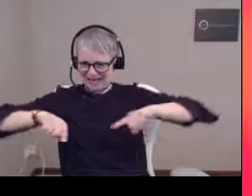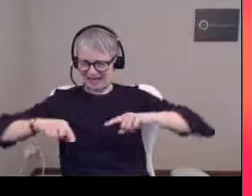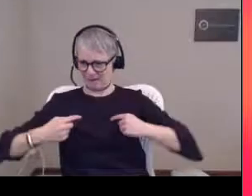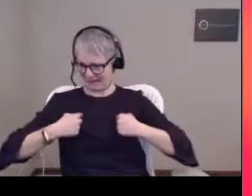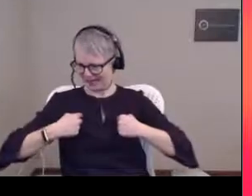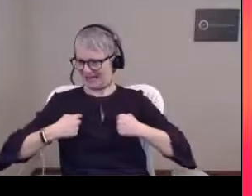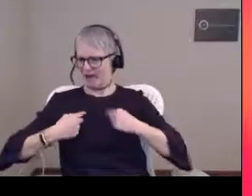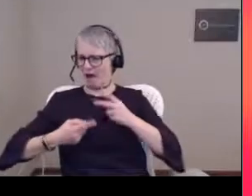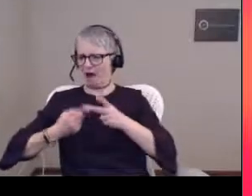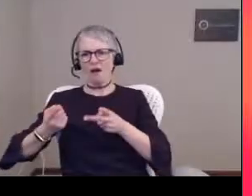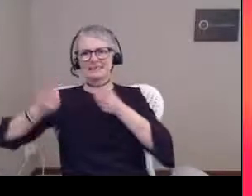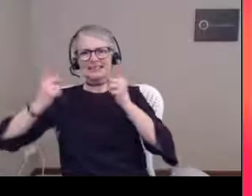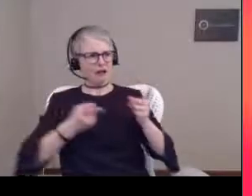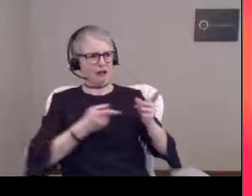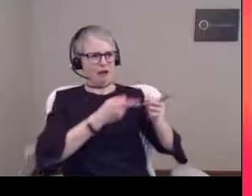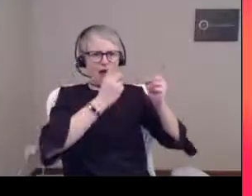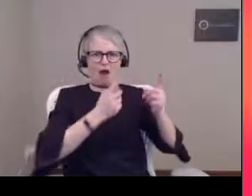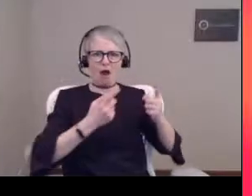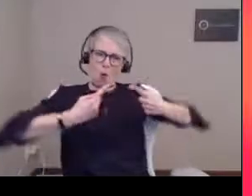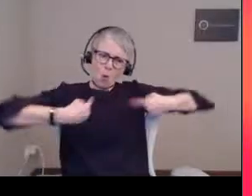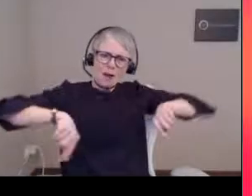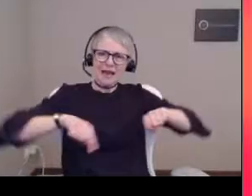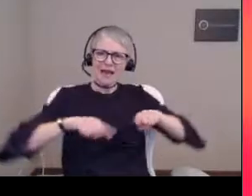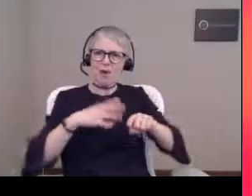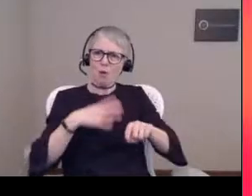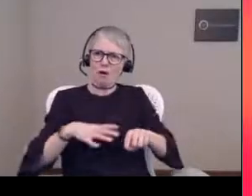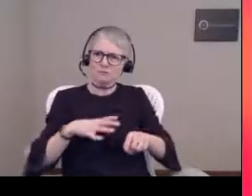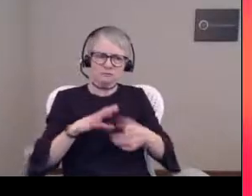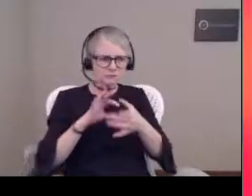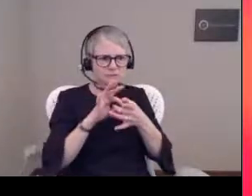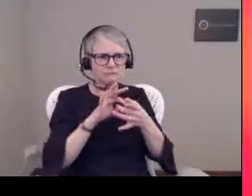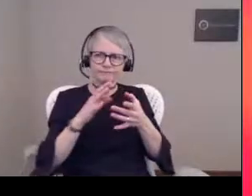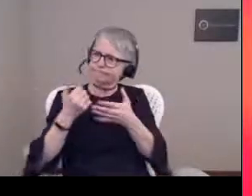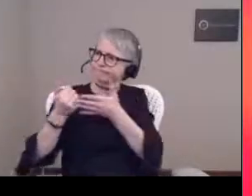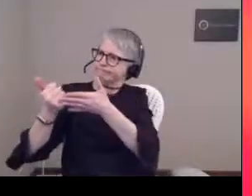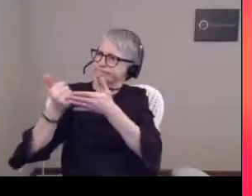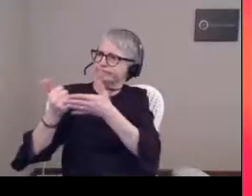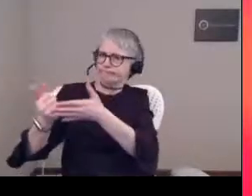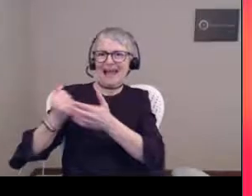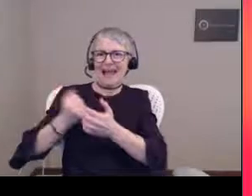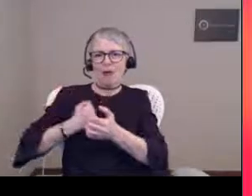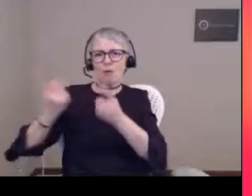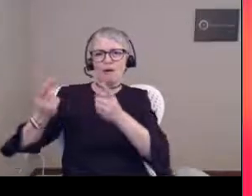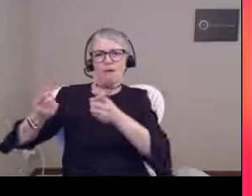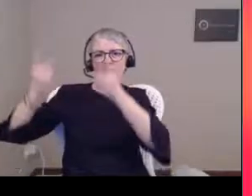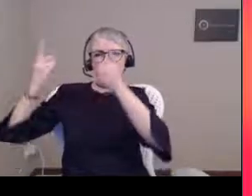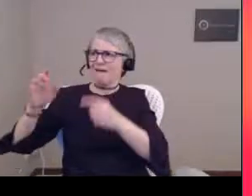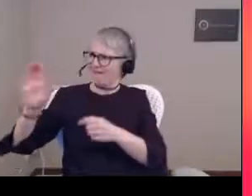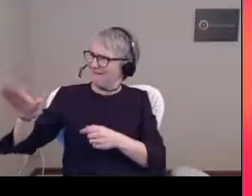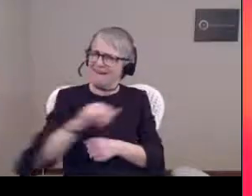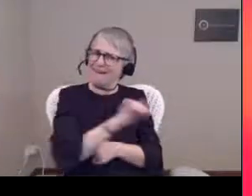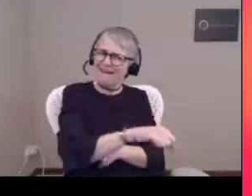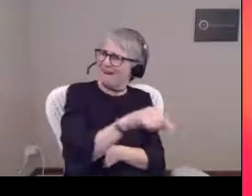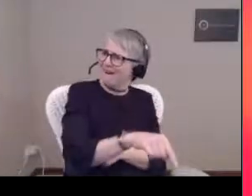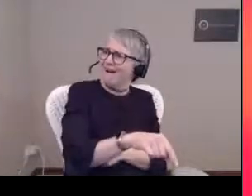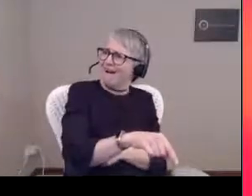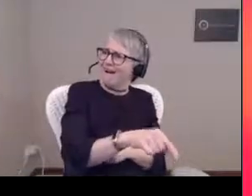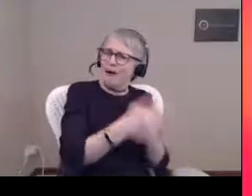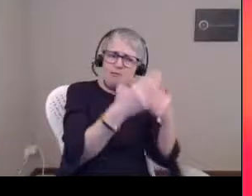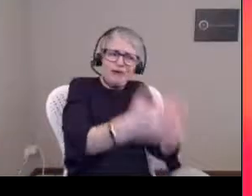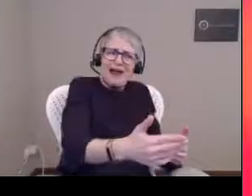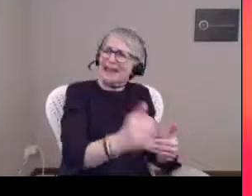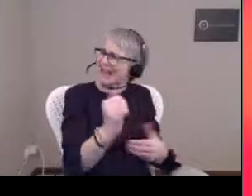to coach and business partner with the business to ensure that they know, yes, this person's had 2 years out, but look at the fantastic experience they had